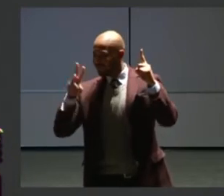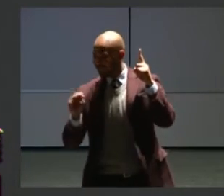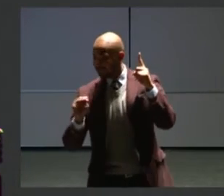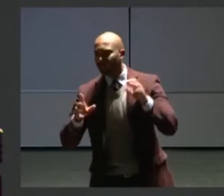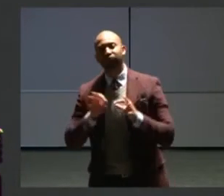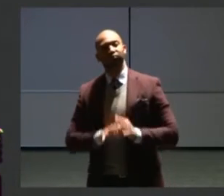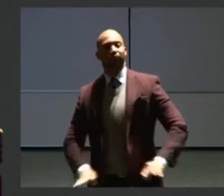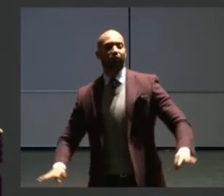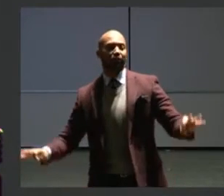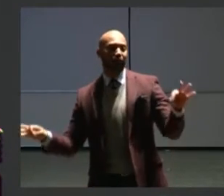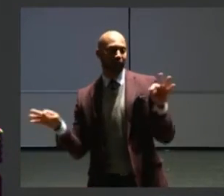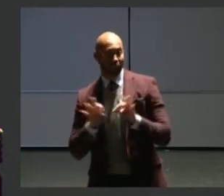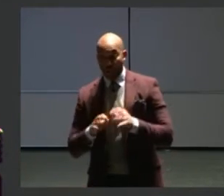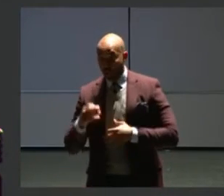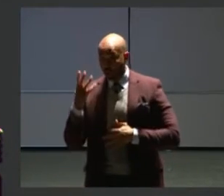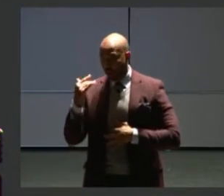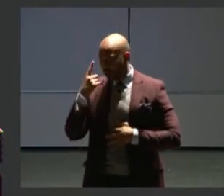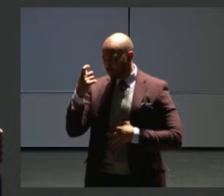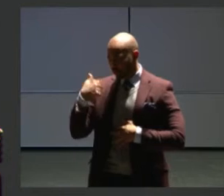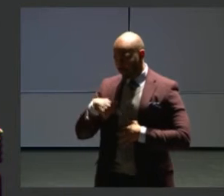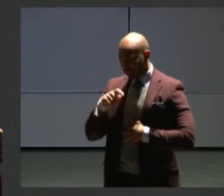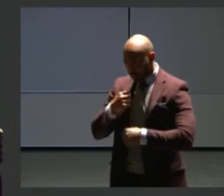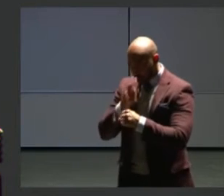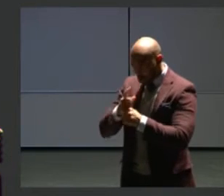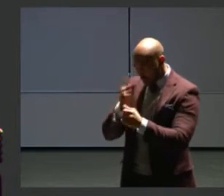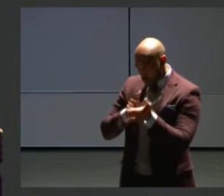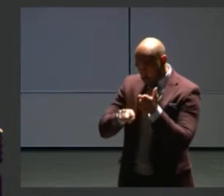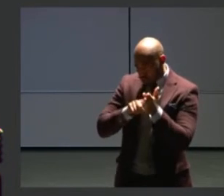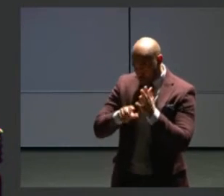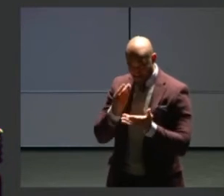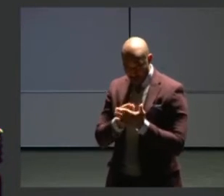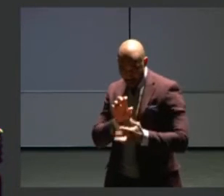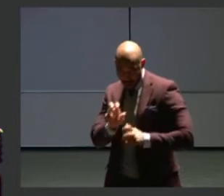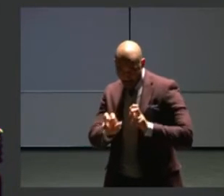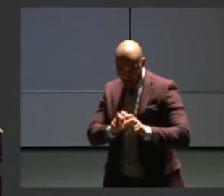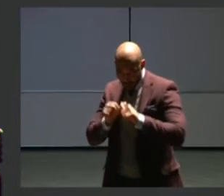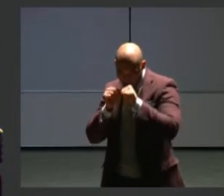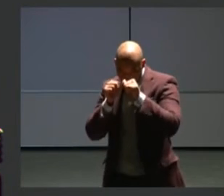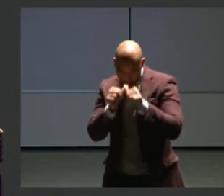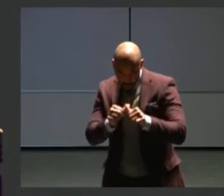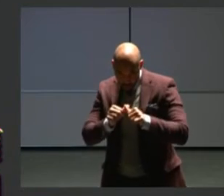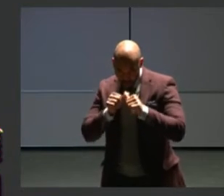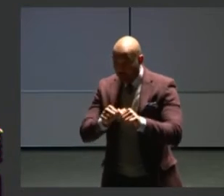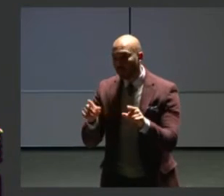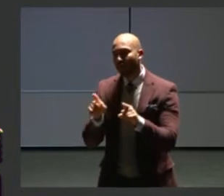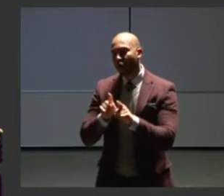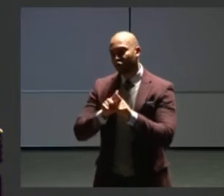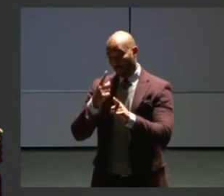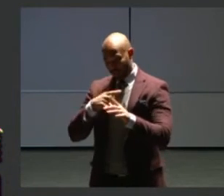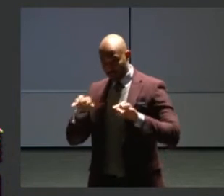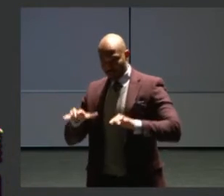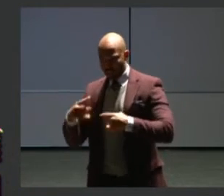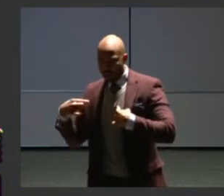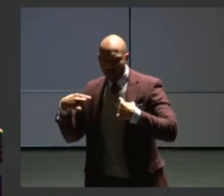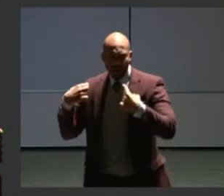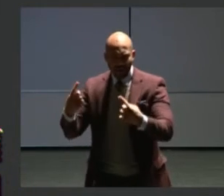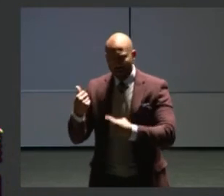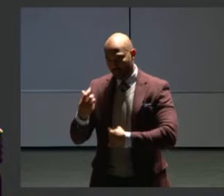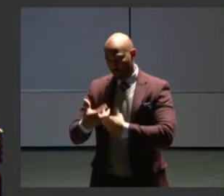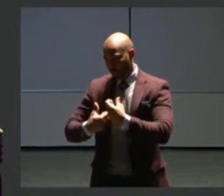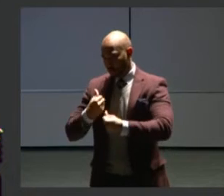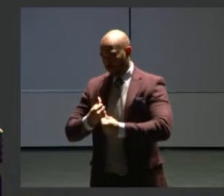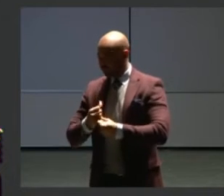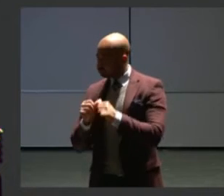imperative, therefore, that we preserve our research investments and we continue to go down the path that we have been doing for the last couple of years,